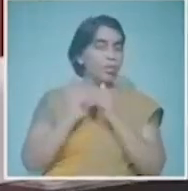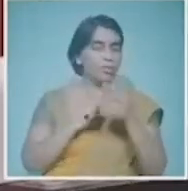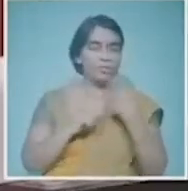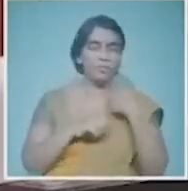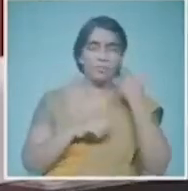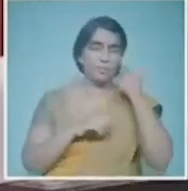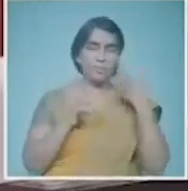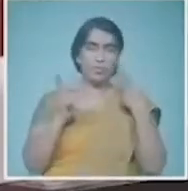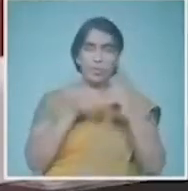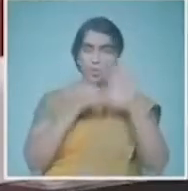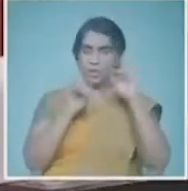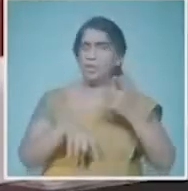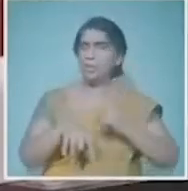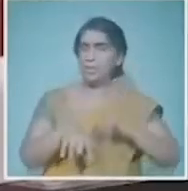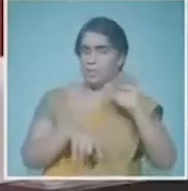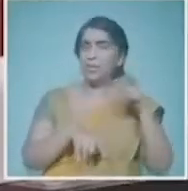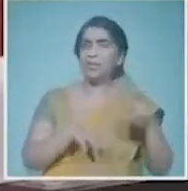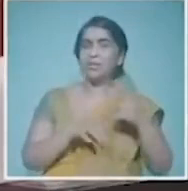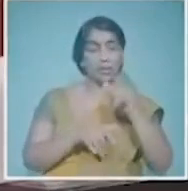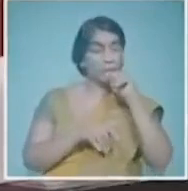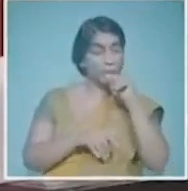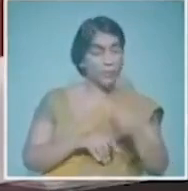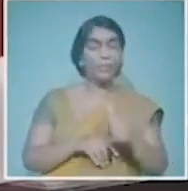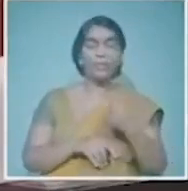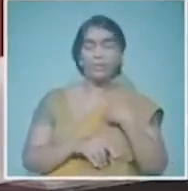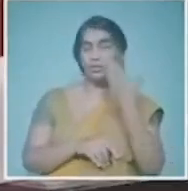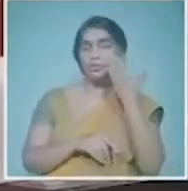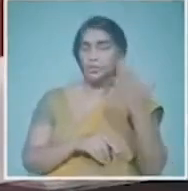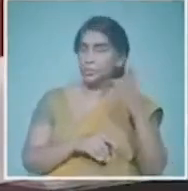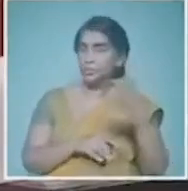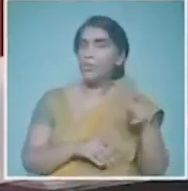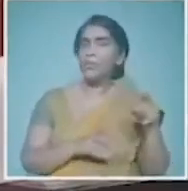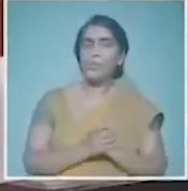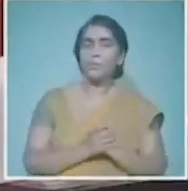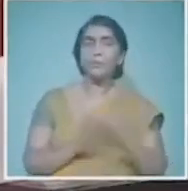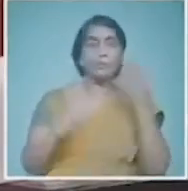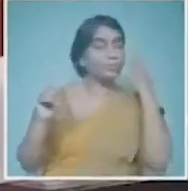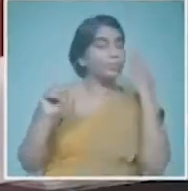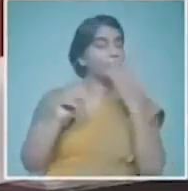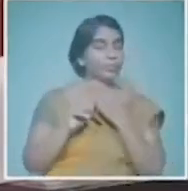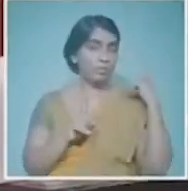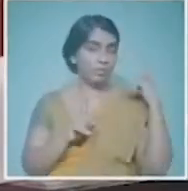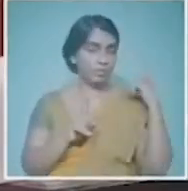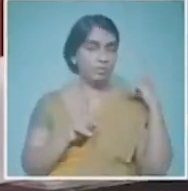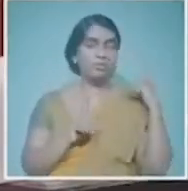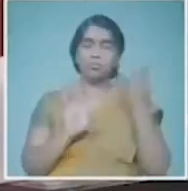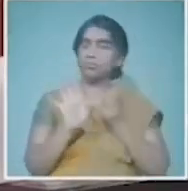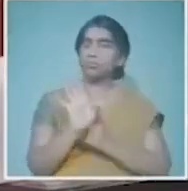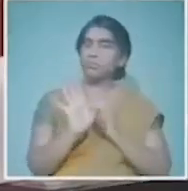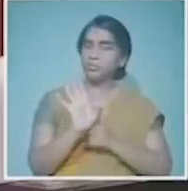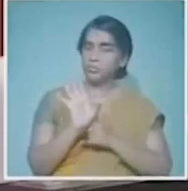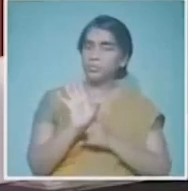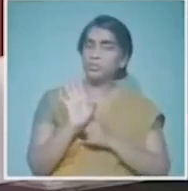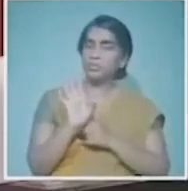the military has not come out of this counter-insurgency mode. They continue to, on the basis of a counter-insurgency